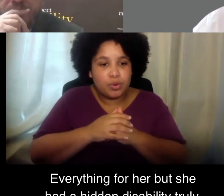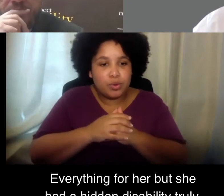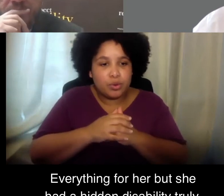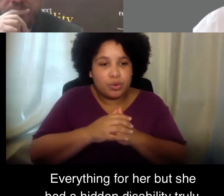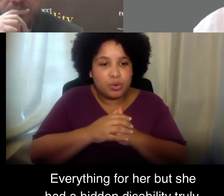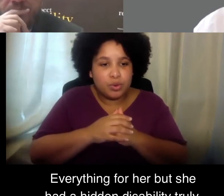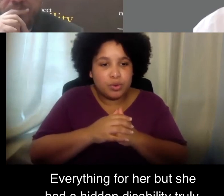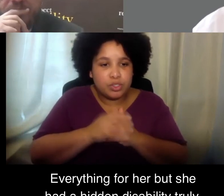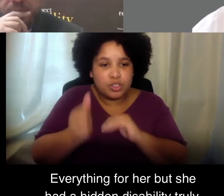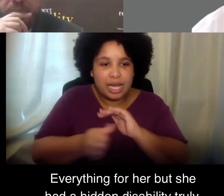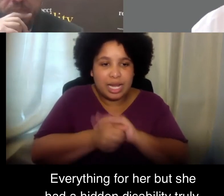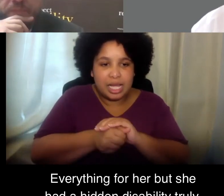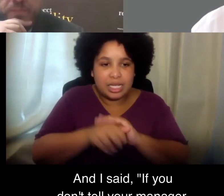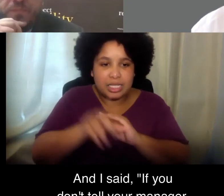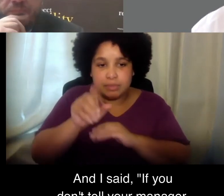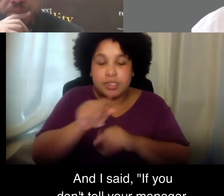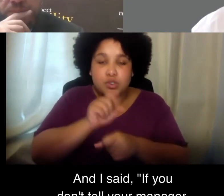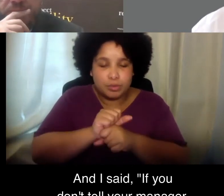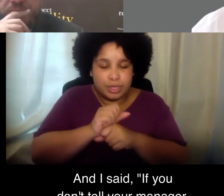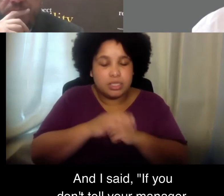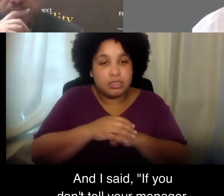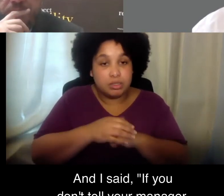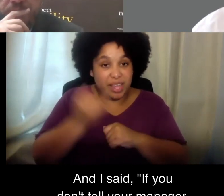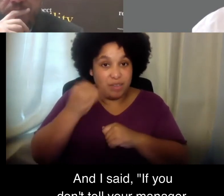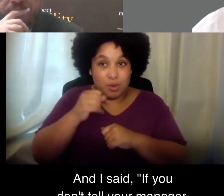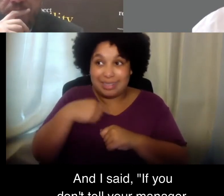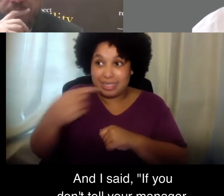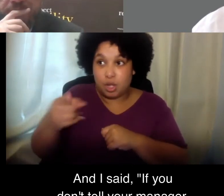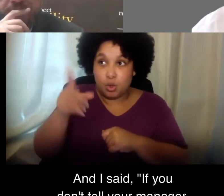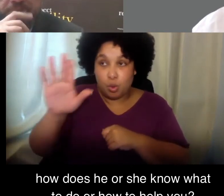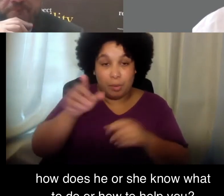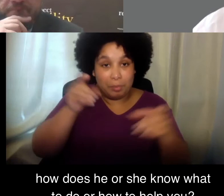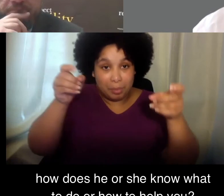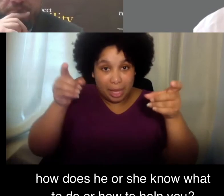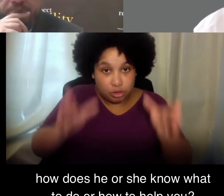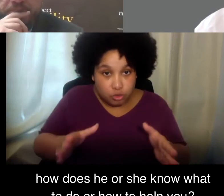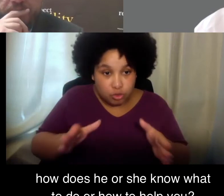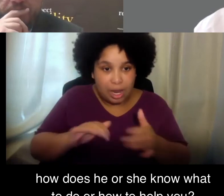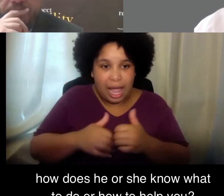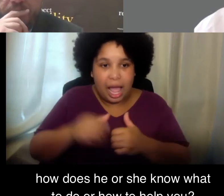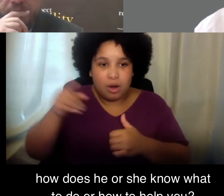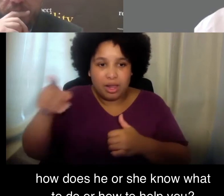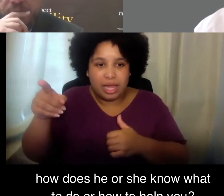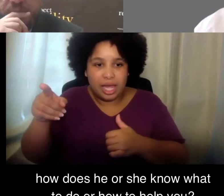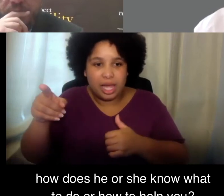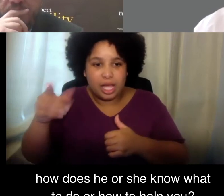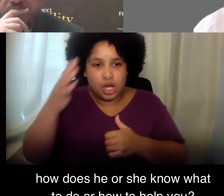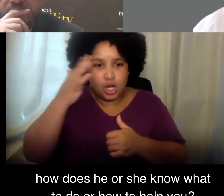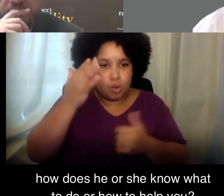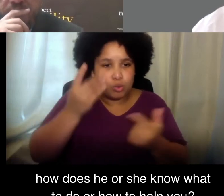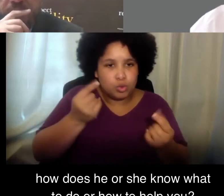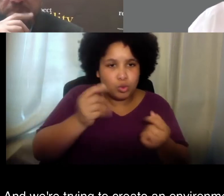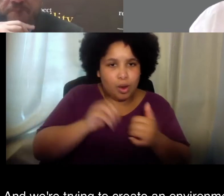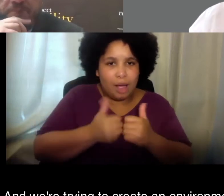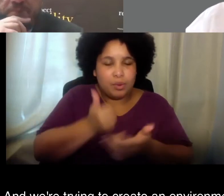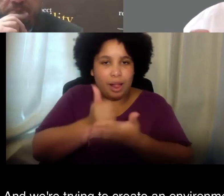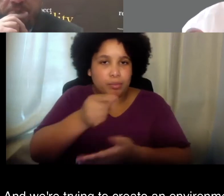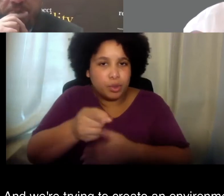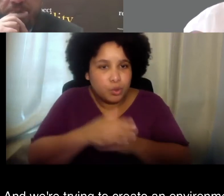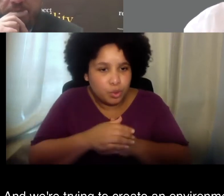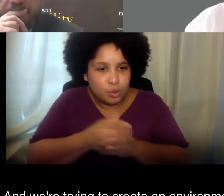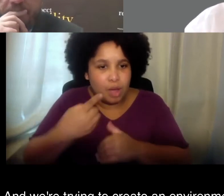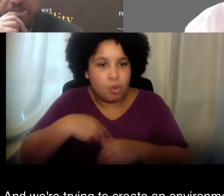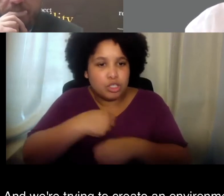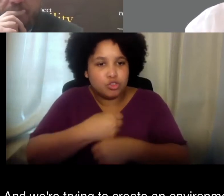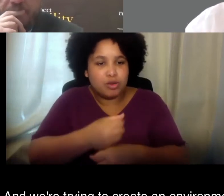hidden disability, truly. And I said, if you don't tell your manager, how does he or she know what to do or how to help you? And we're trying to create